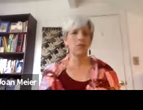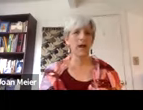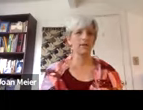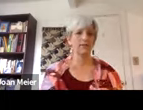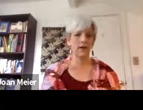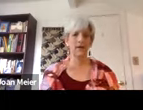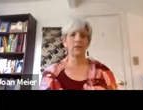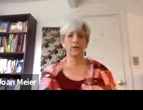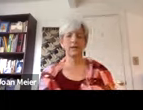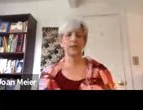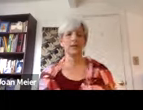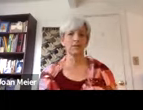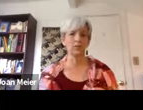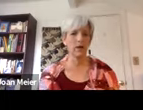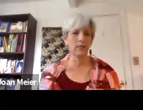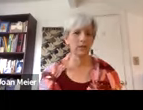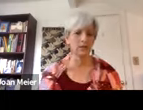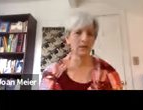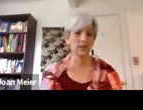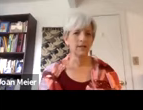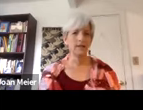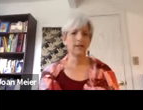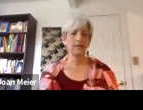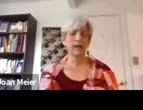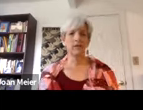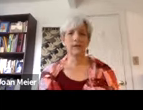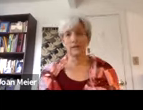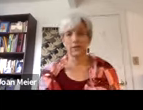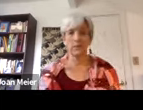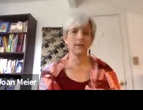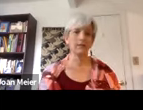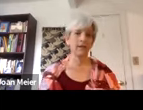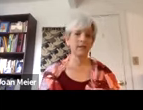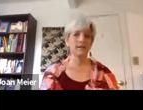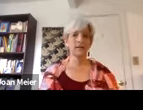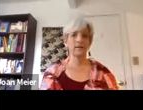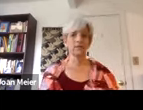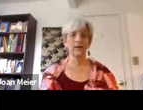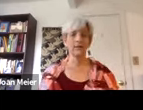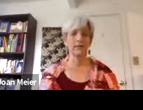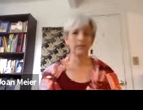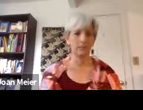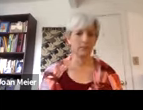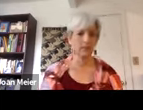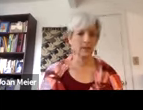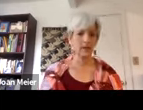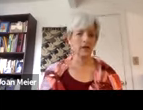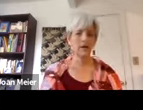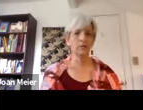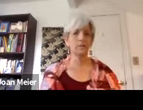indicate the way the father had been treating the child was quite abusive. And the evaluator confirmed it and said, frankly, this child is afraid of him.